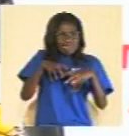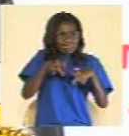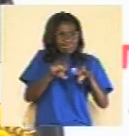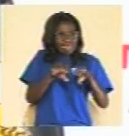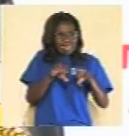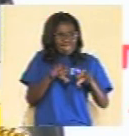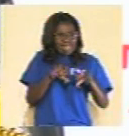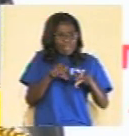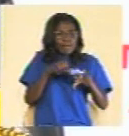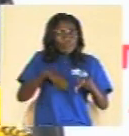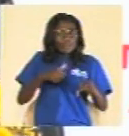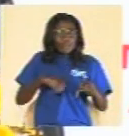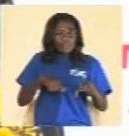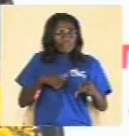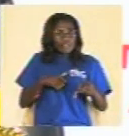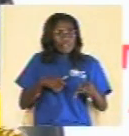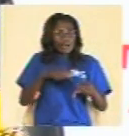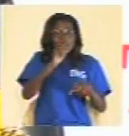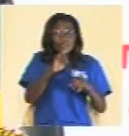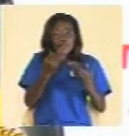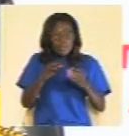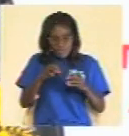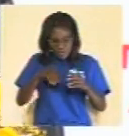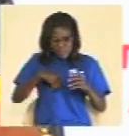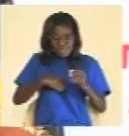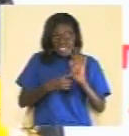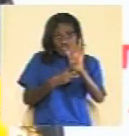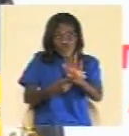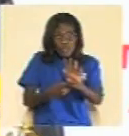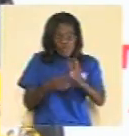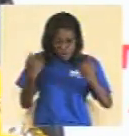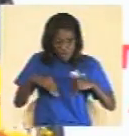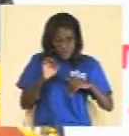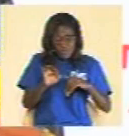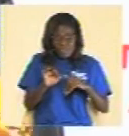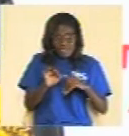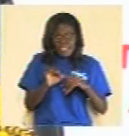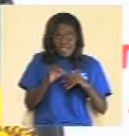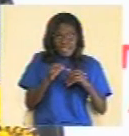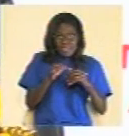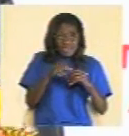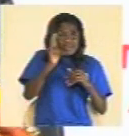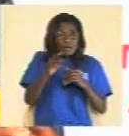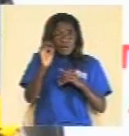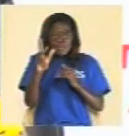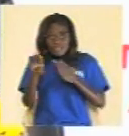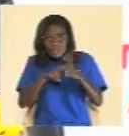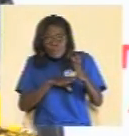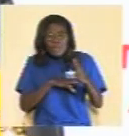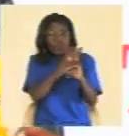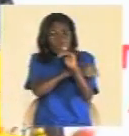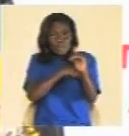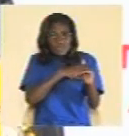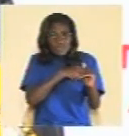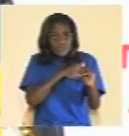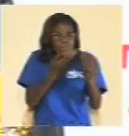So now what happens is, when the disease presents itself and it presents to us later at a later stage, or